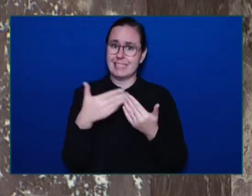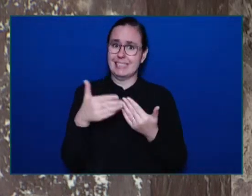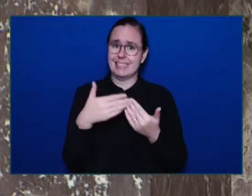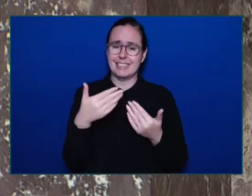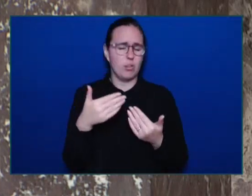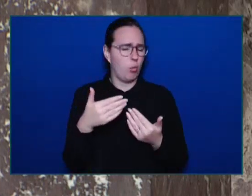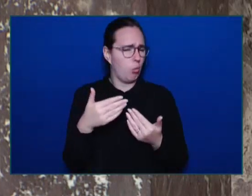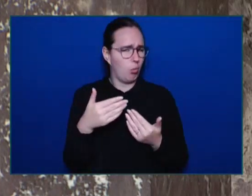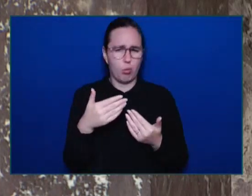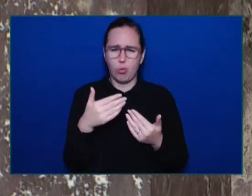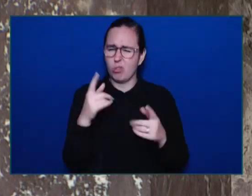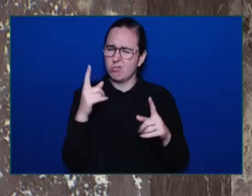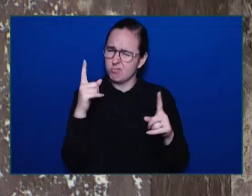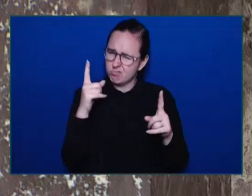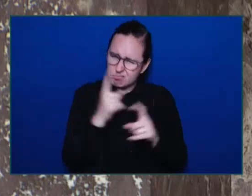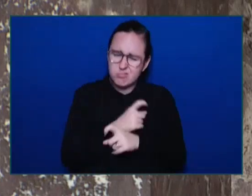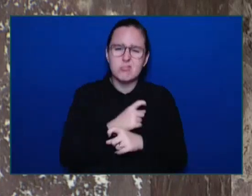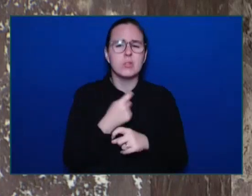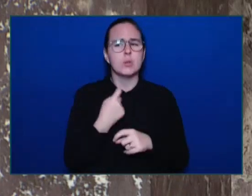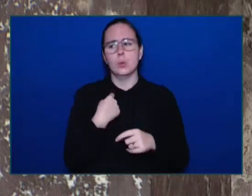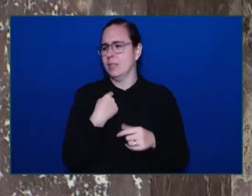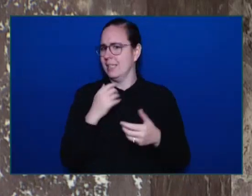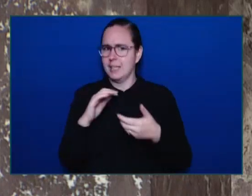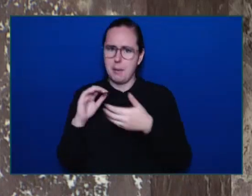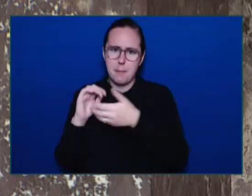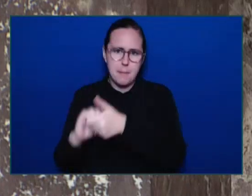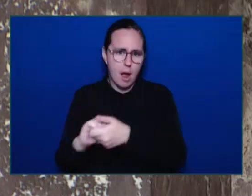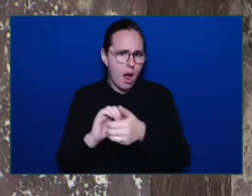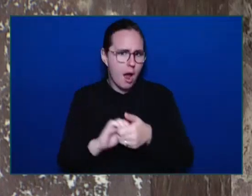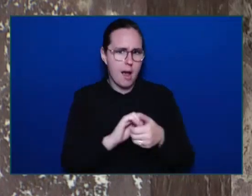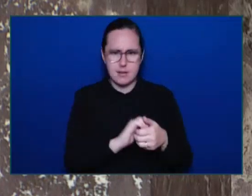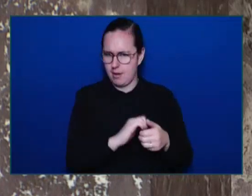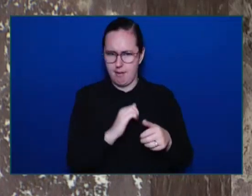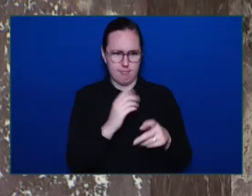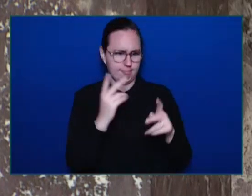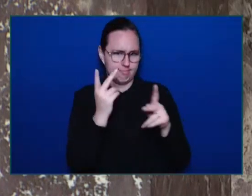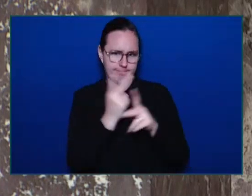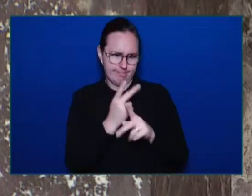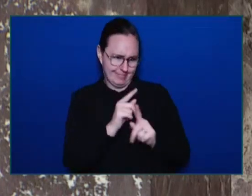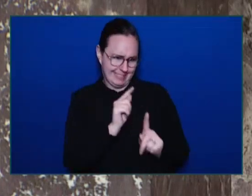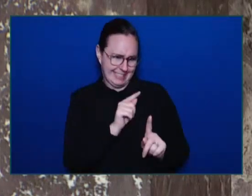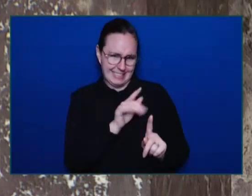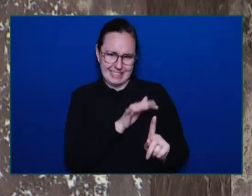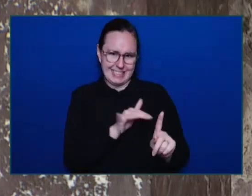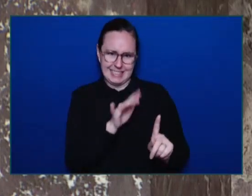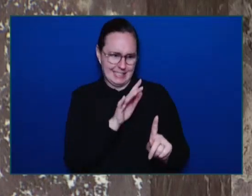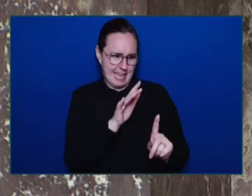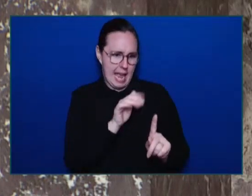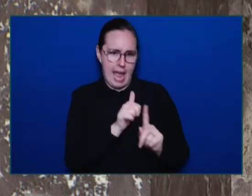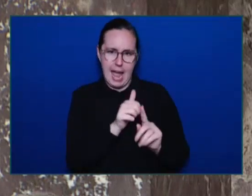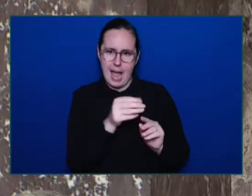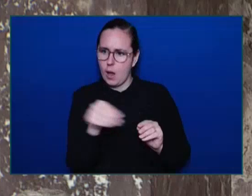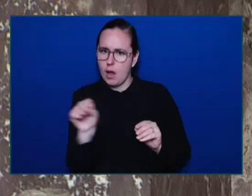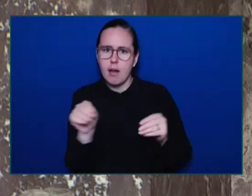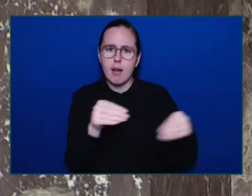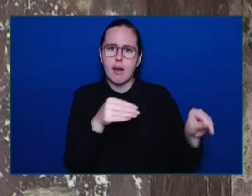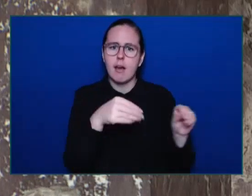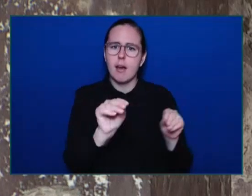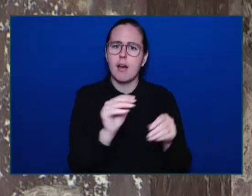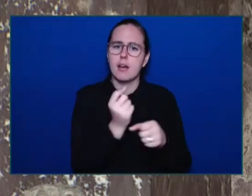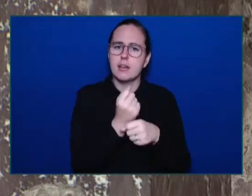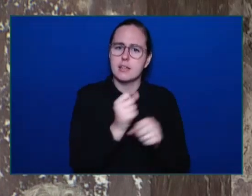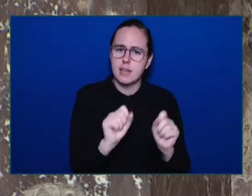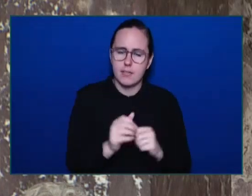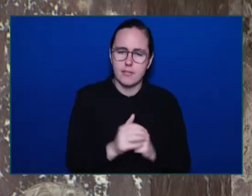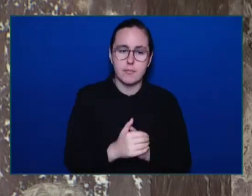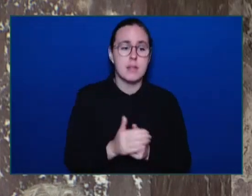housing. So I'll make a couple of comments. One, some SROs are not in great shape. We have SROs that are very old. The buildings are in